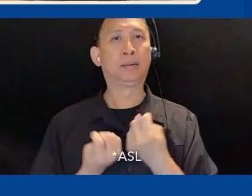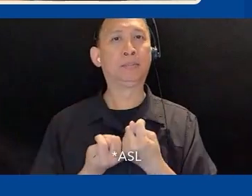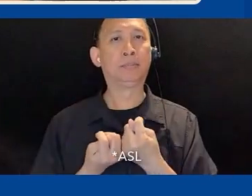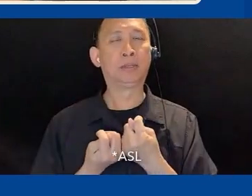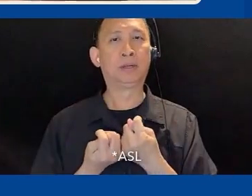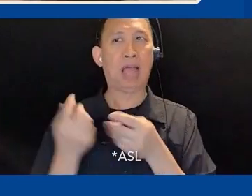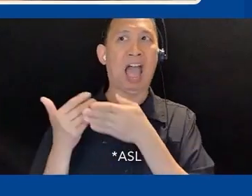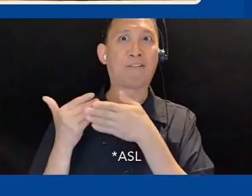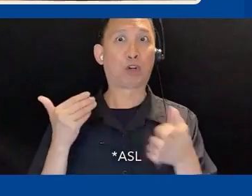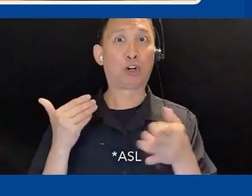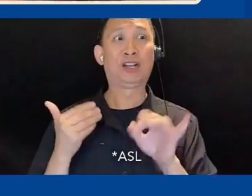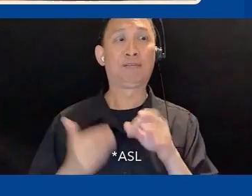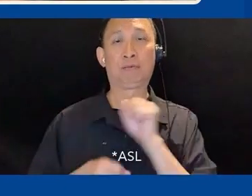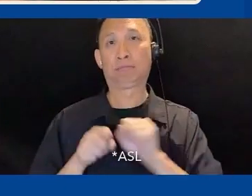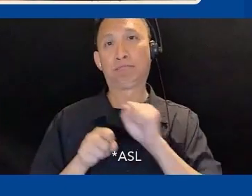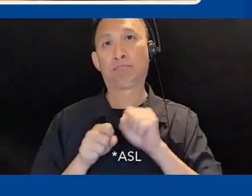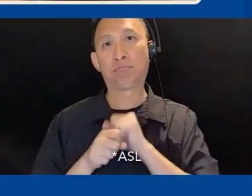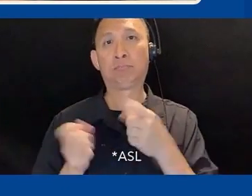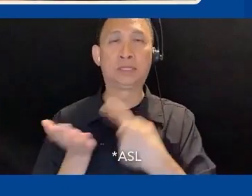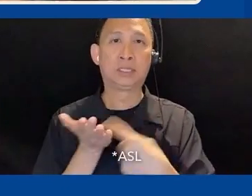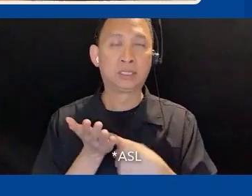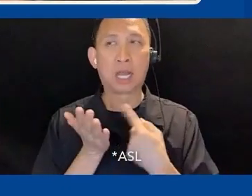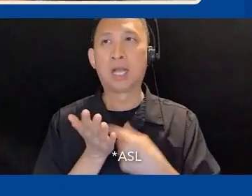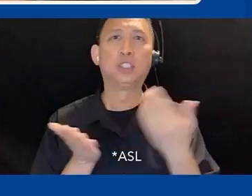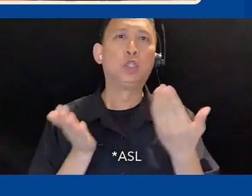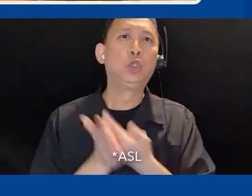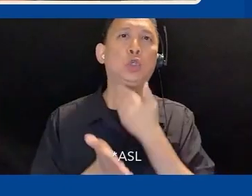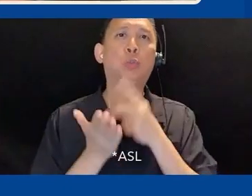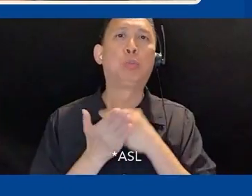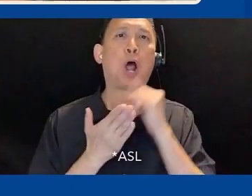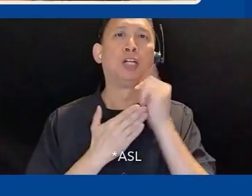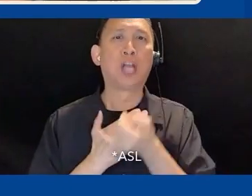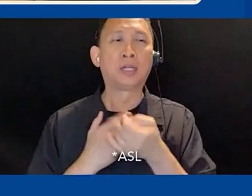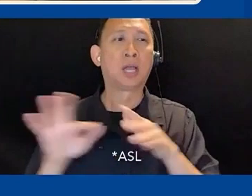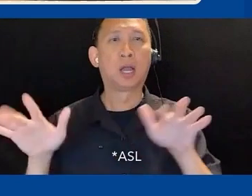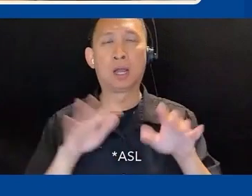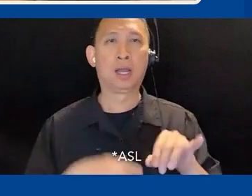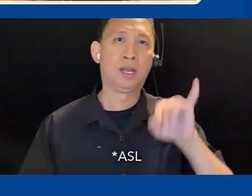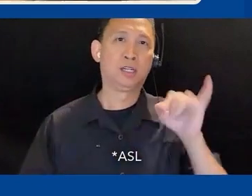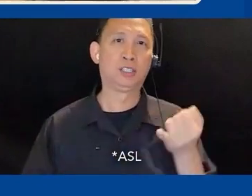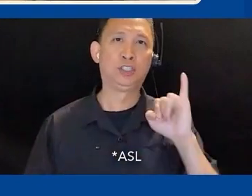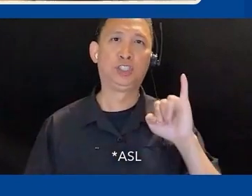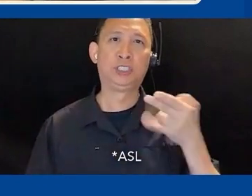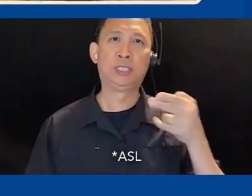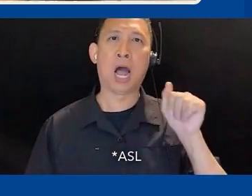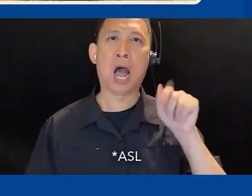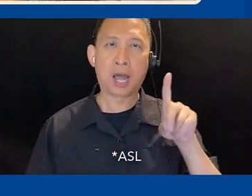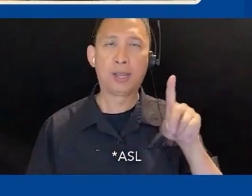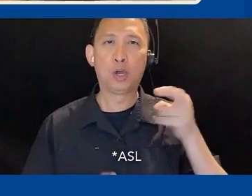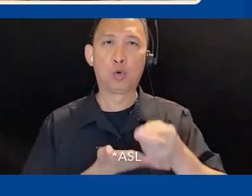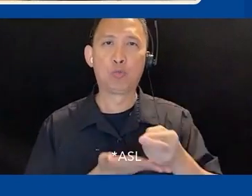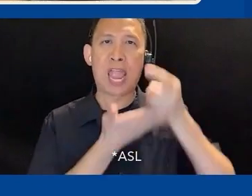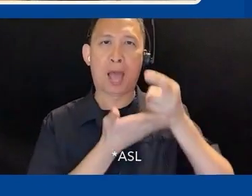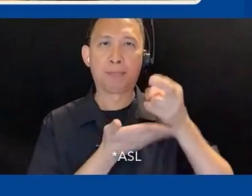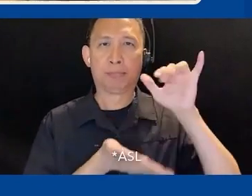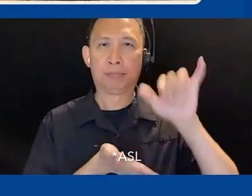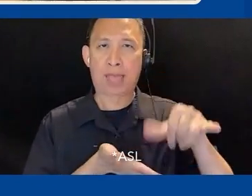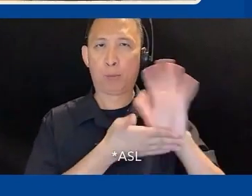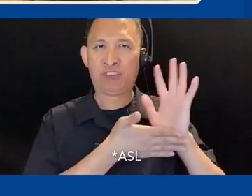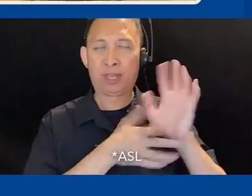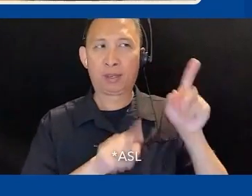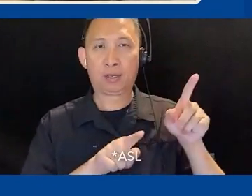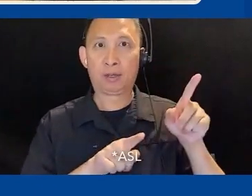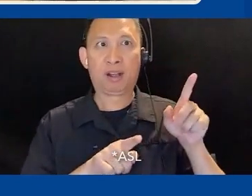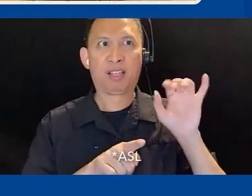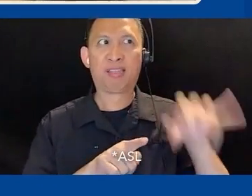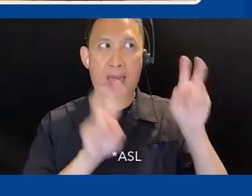discuss pitches for our projects, inevitably Jihad Rehab would come up. And sometimes people knew that I was involved